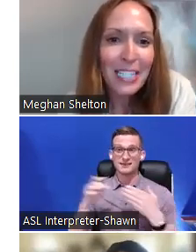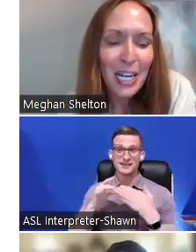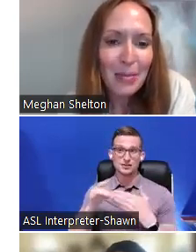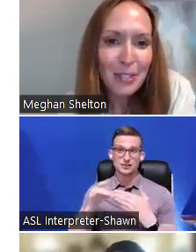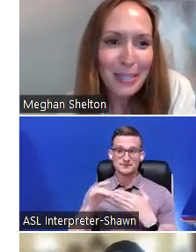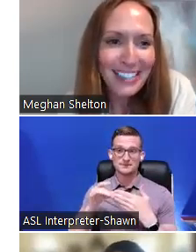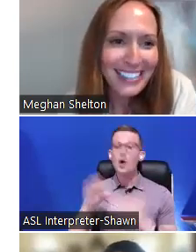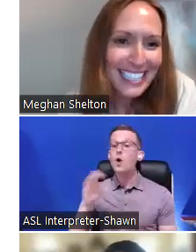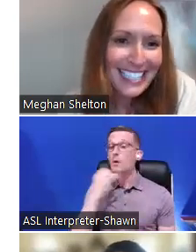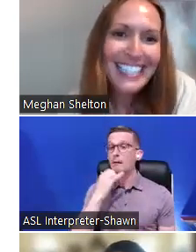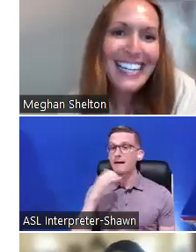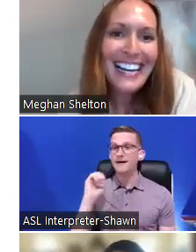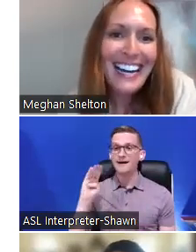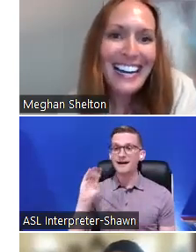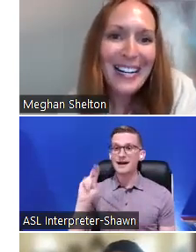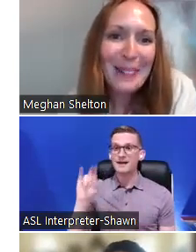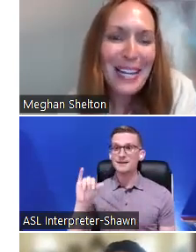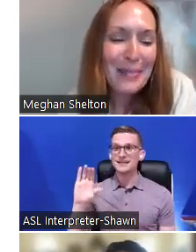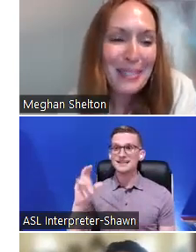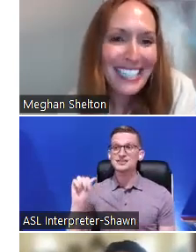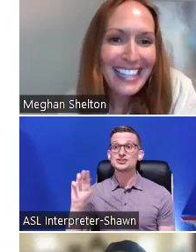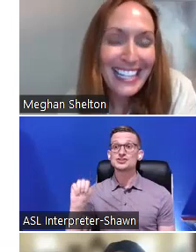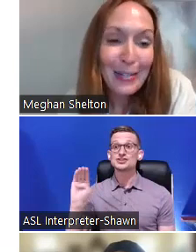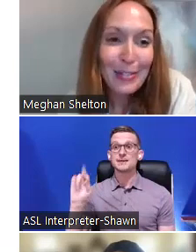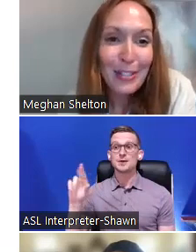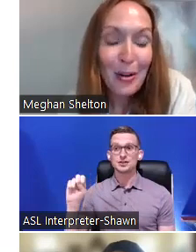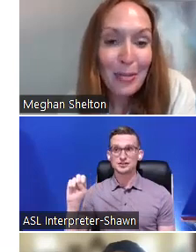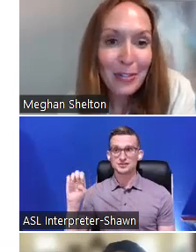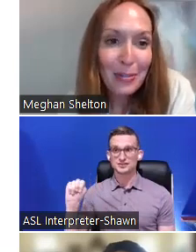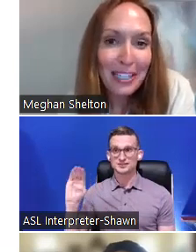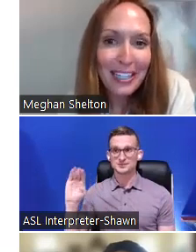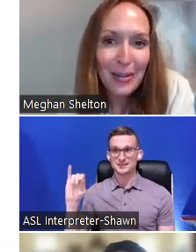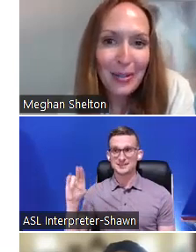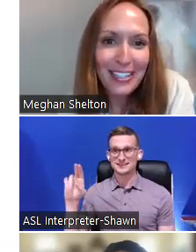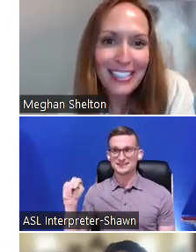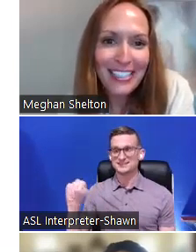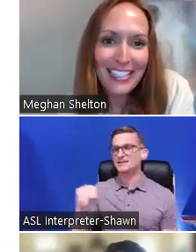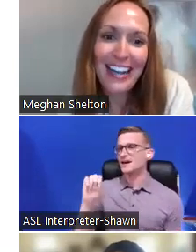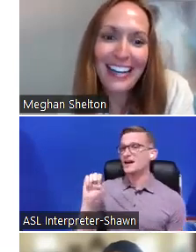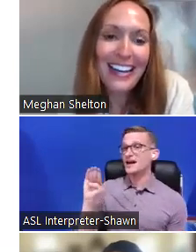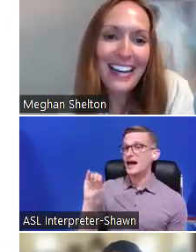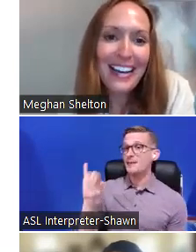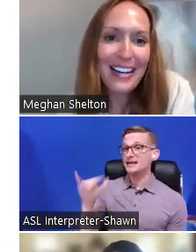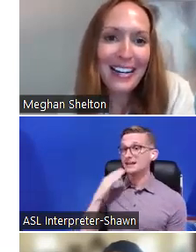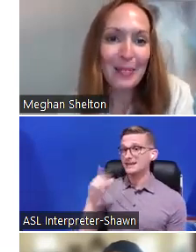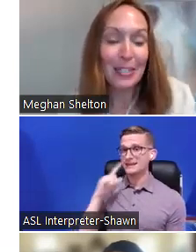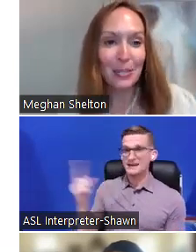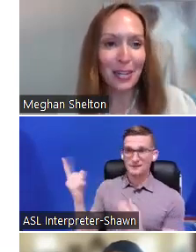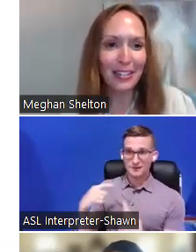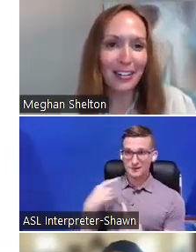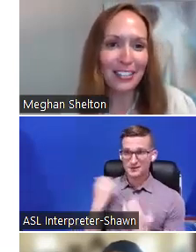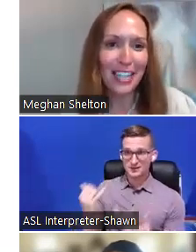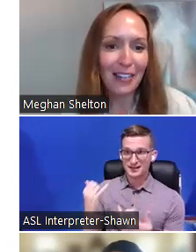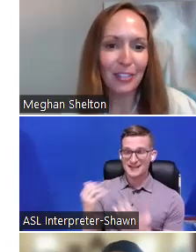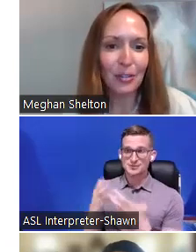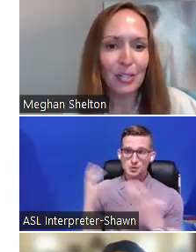Ebony Chambers McClinton. Ebony, thank you so much for being here with us today. It is quite an